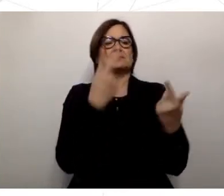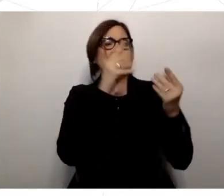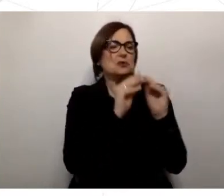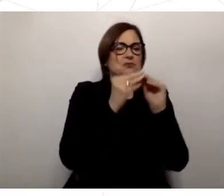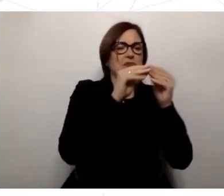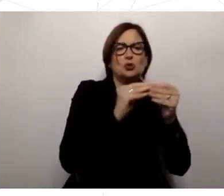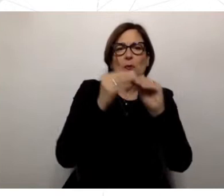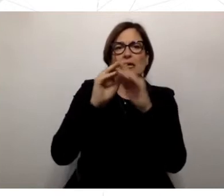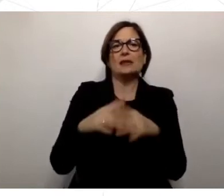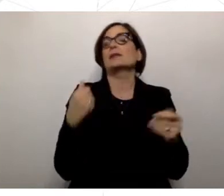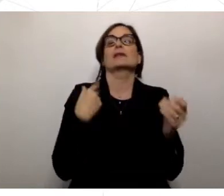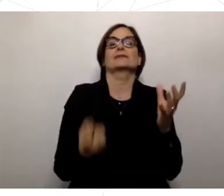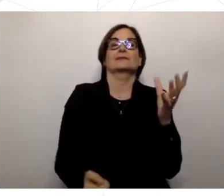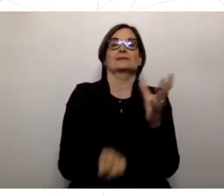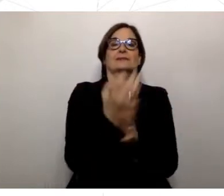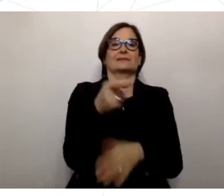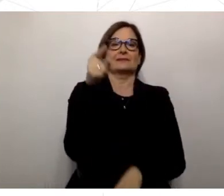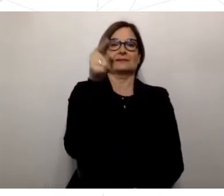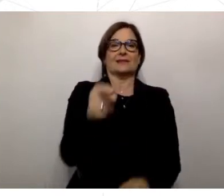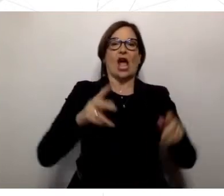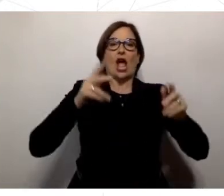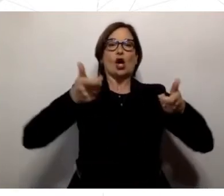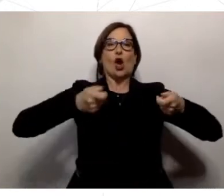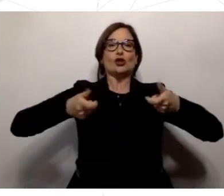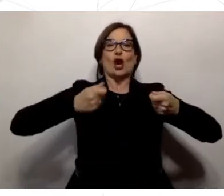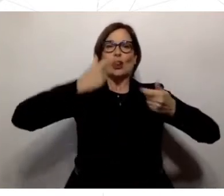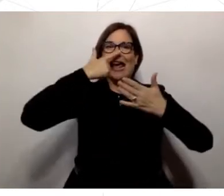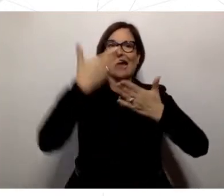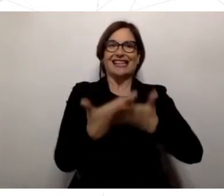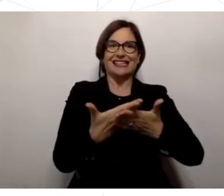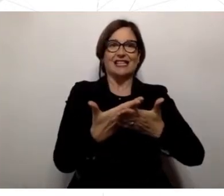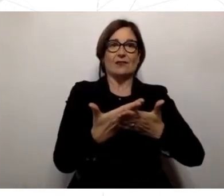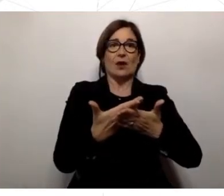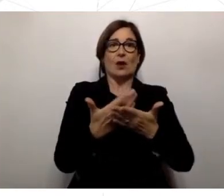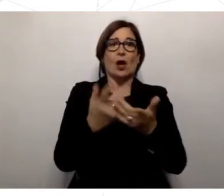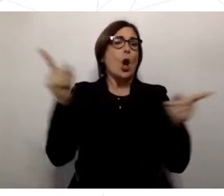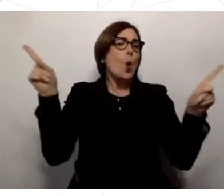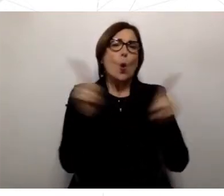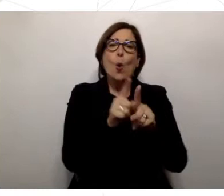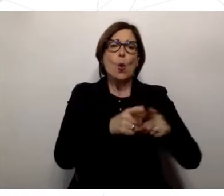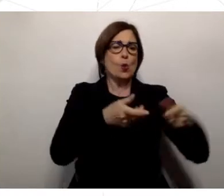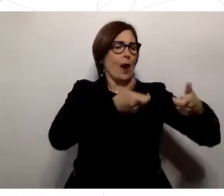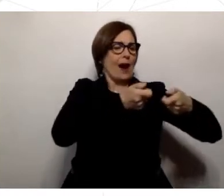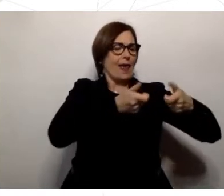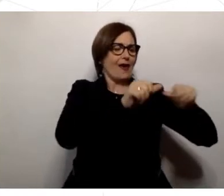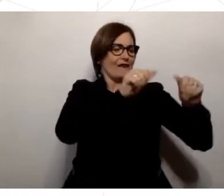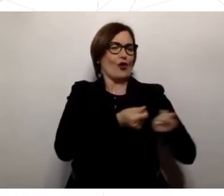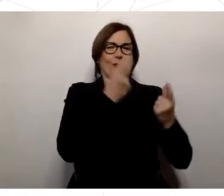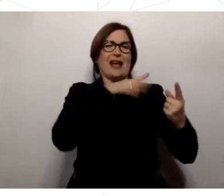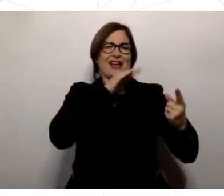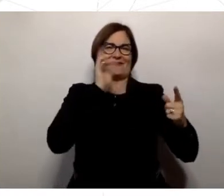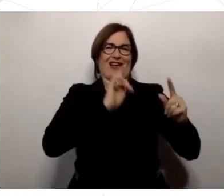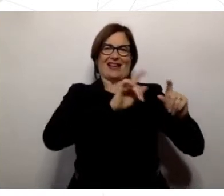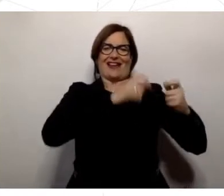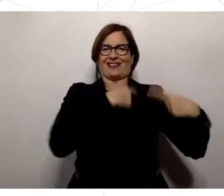like that, we came up with the adaptive controller, which, according to the system, is exactly